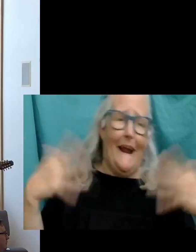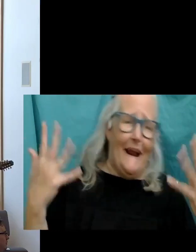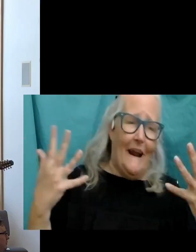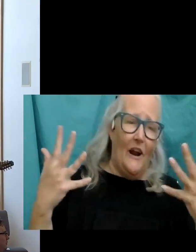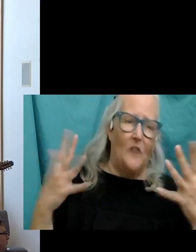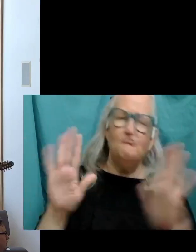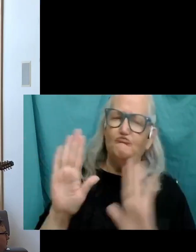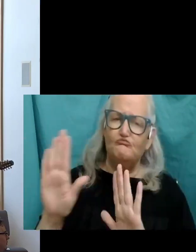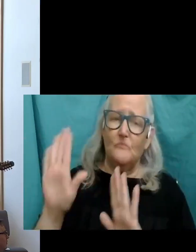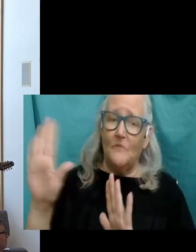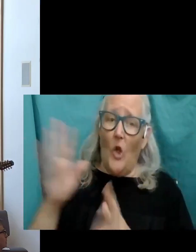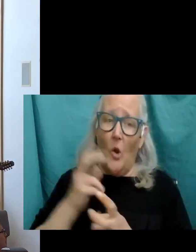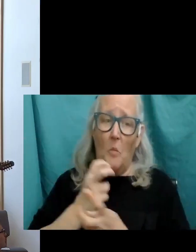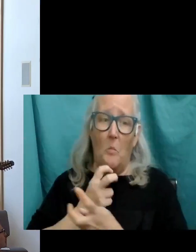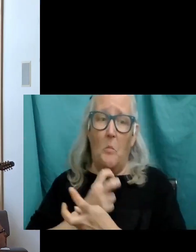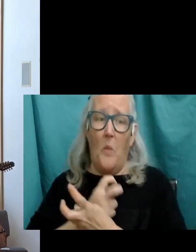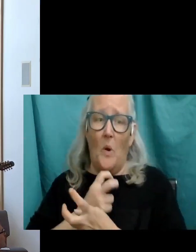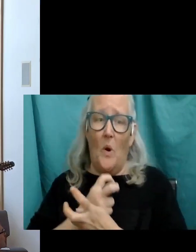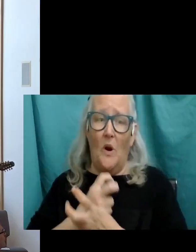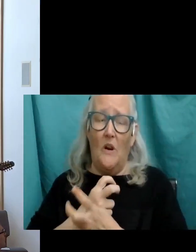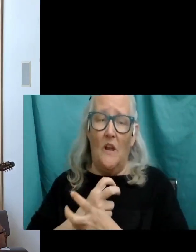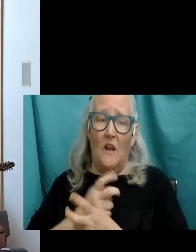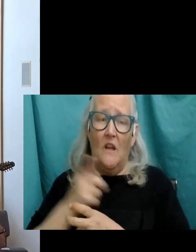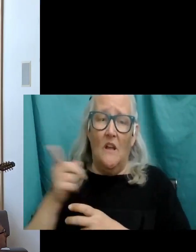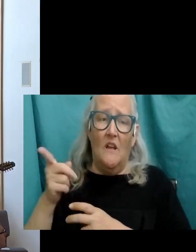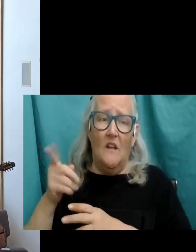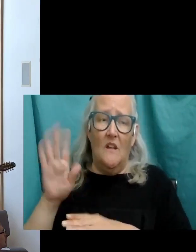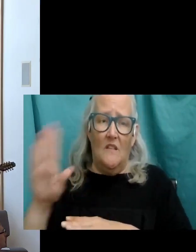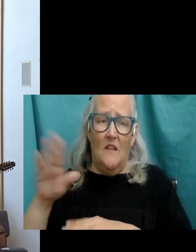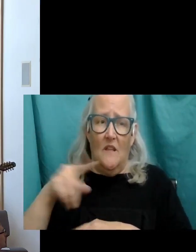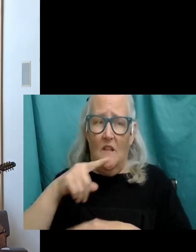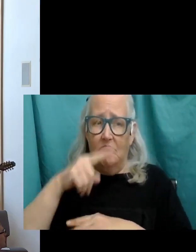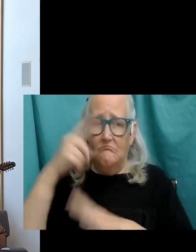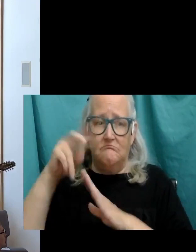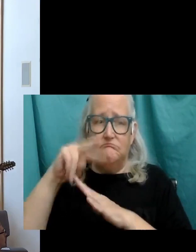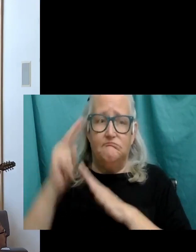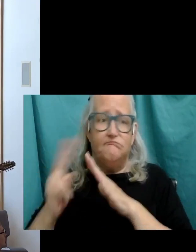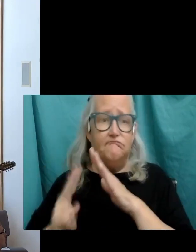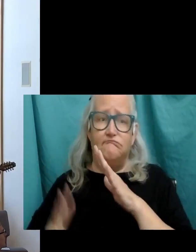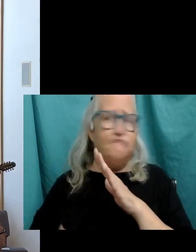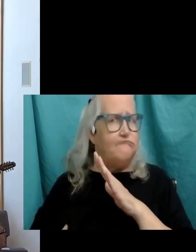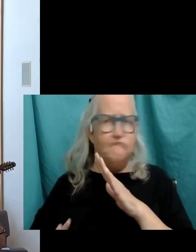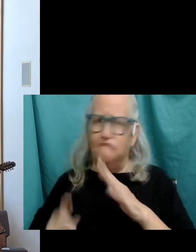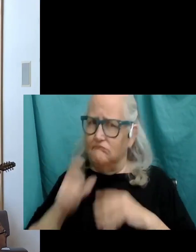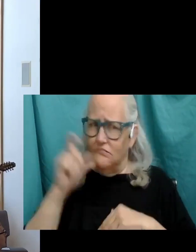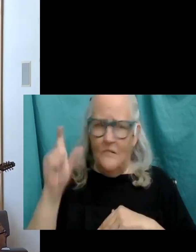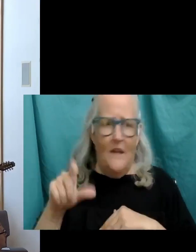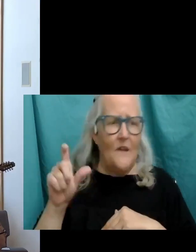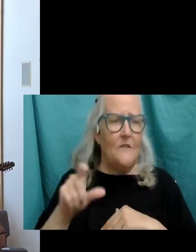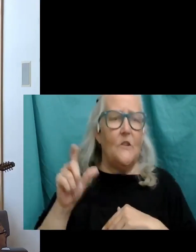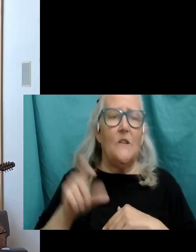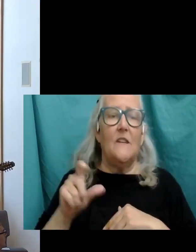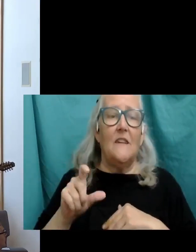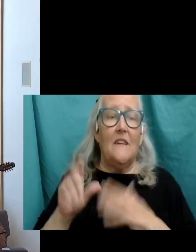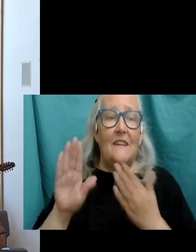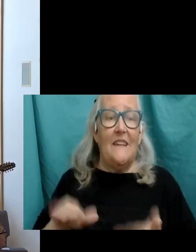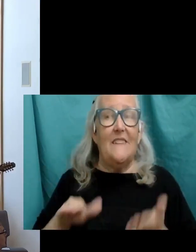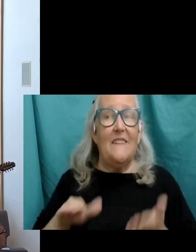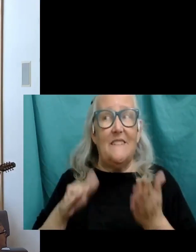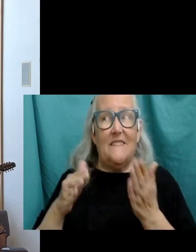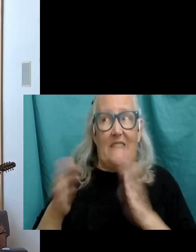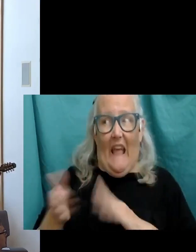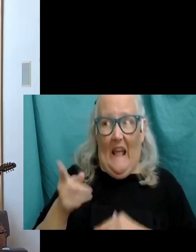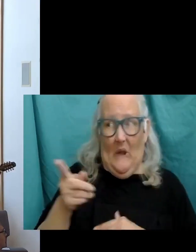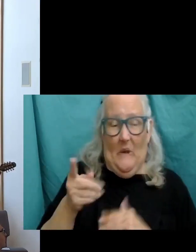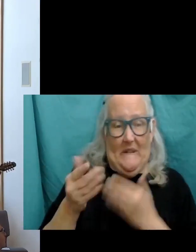their bones on that blackened bottom. Though death waits just off the bow,